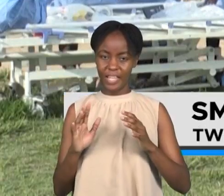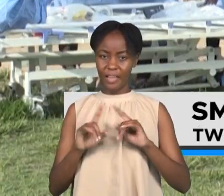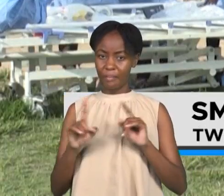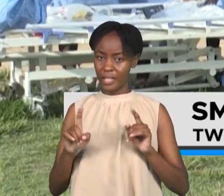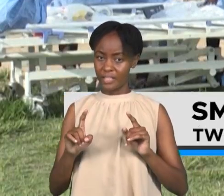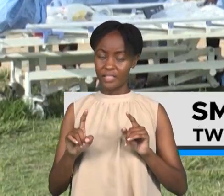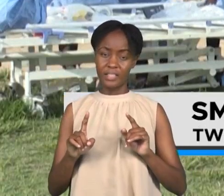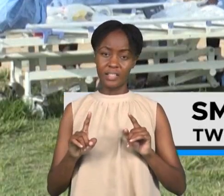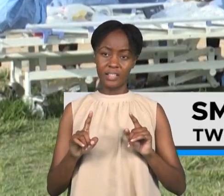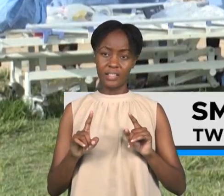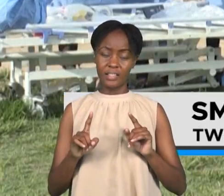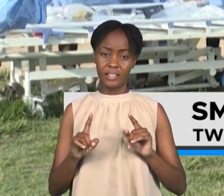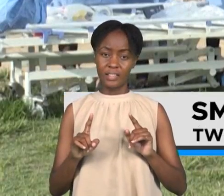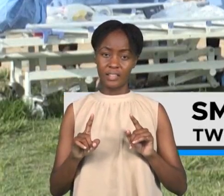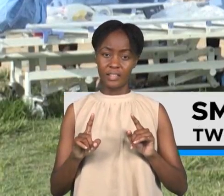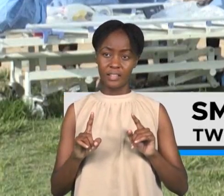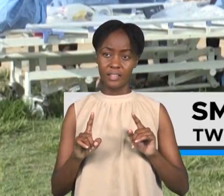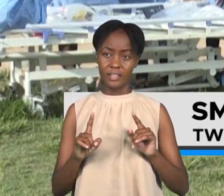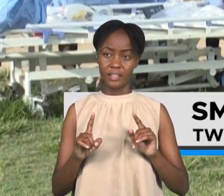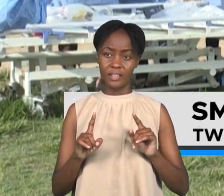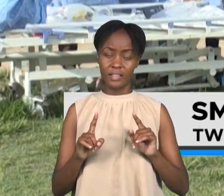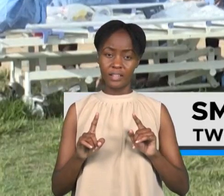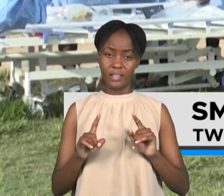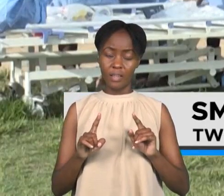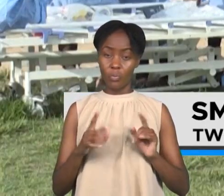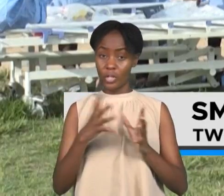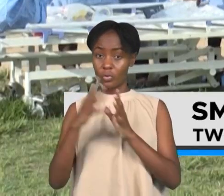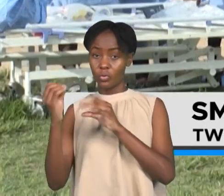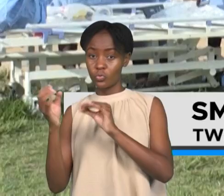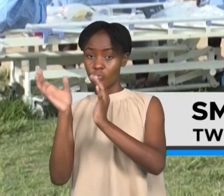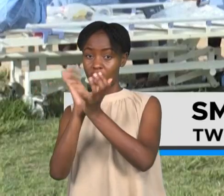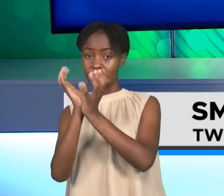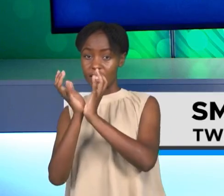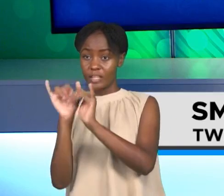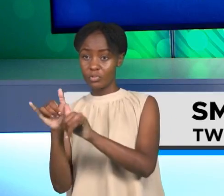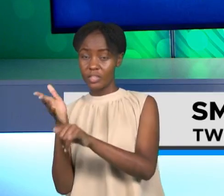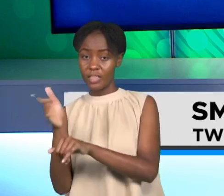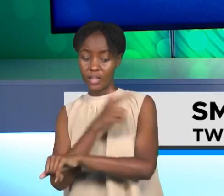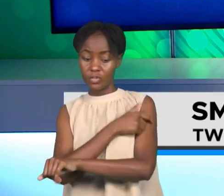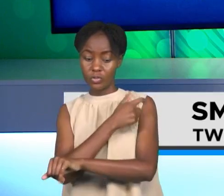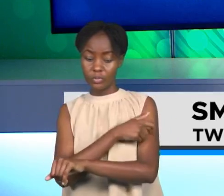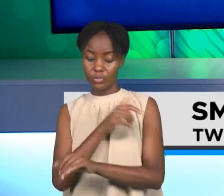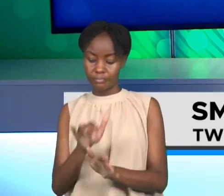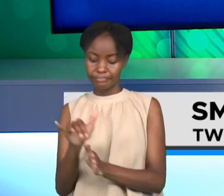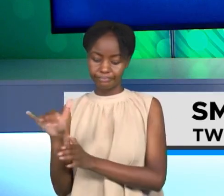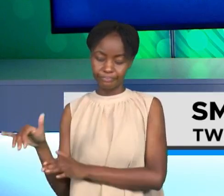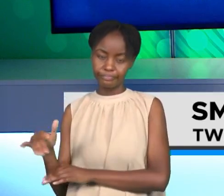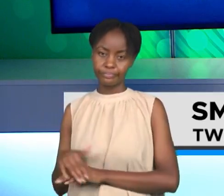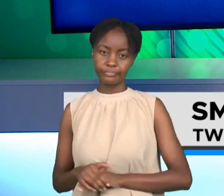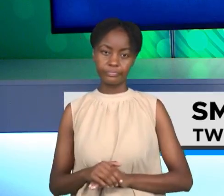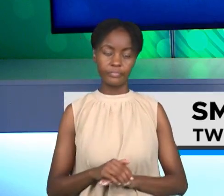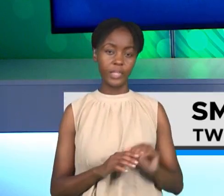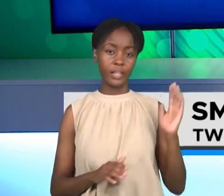admission, they'll be going to Bingu National Stadium. Now, away from that, in